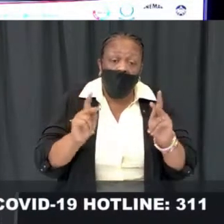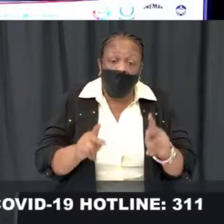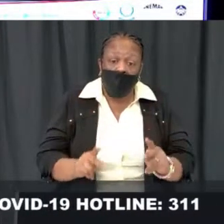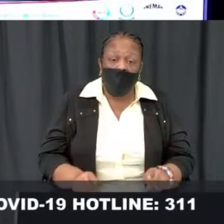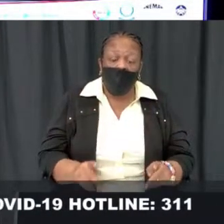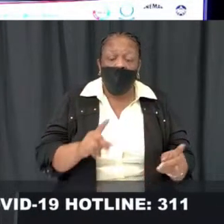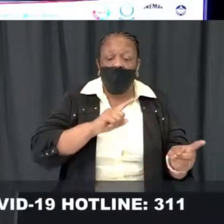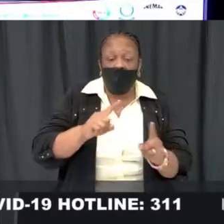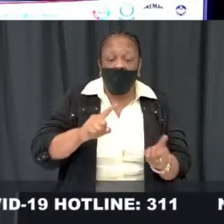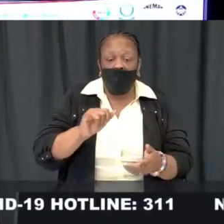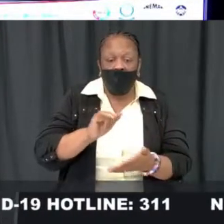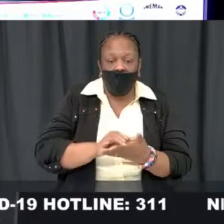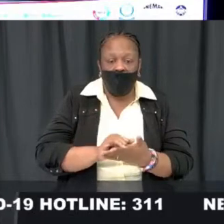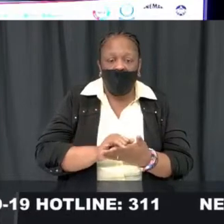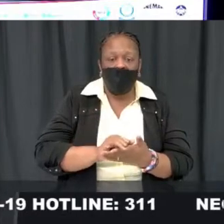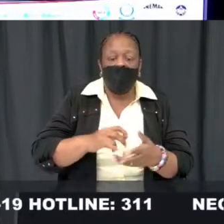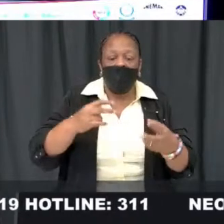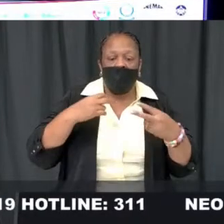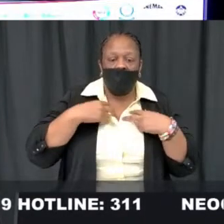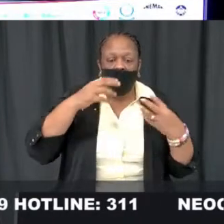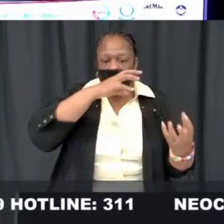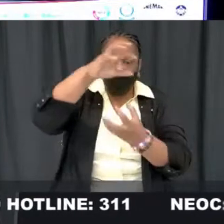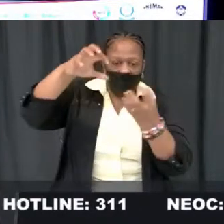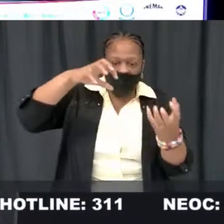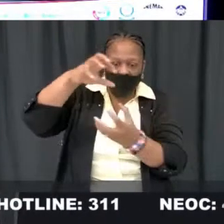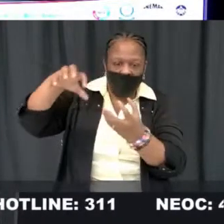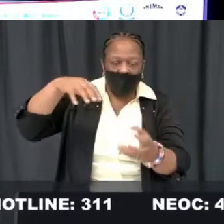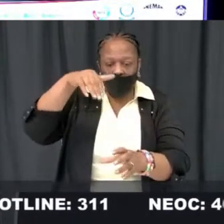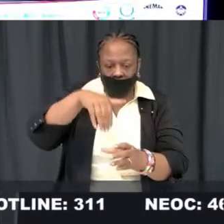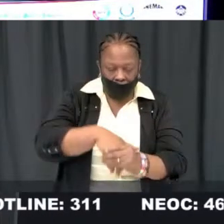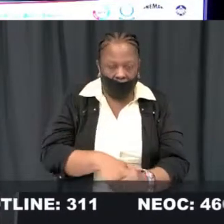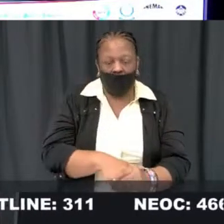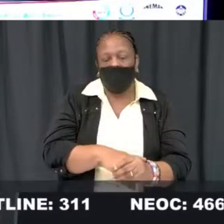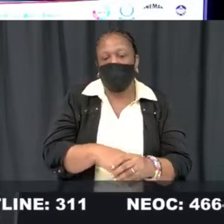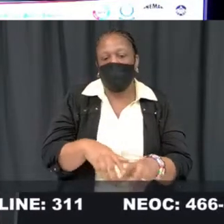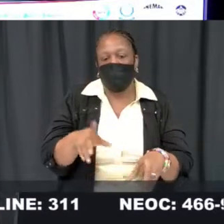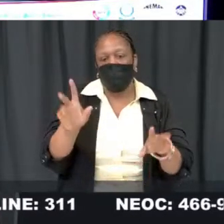the society. And surprisingly,